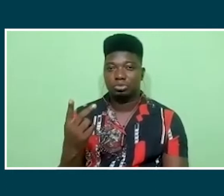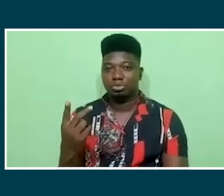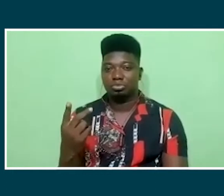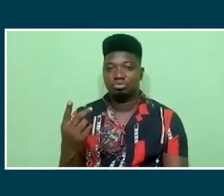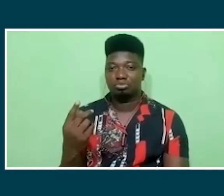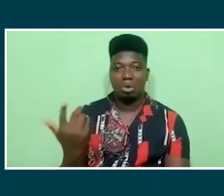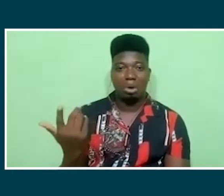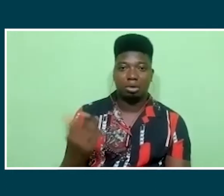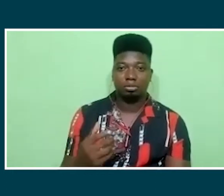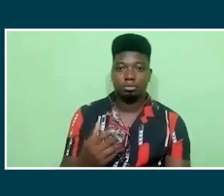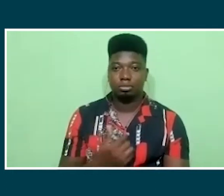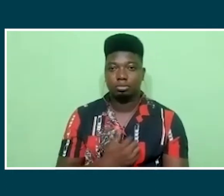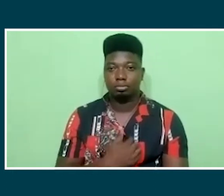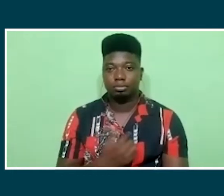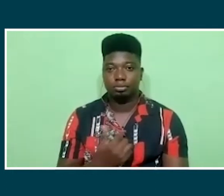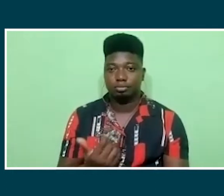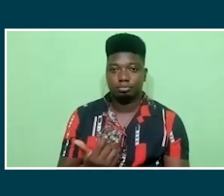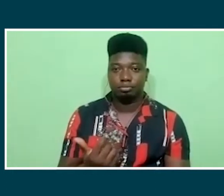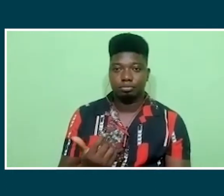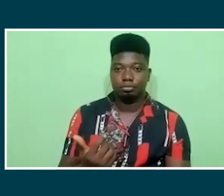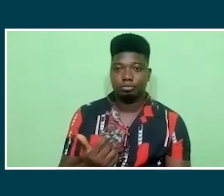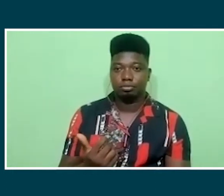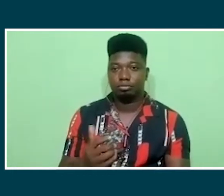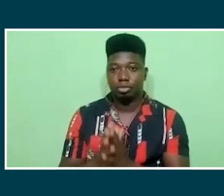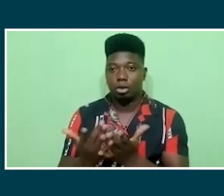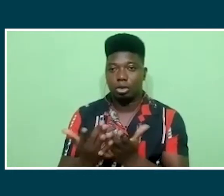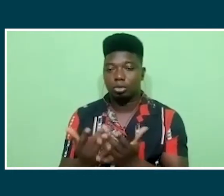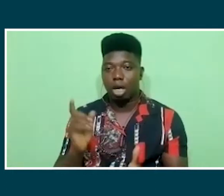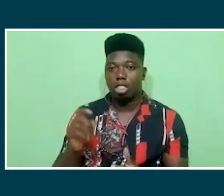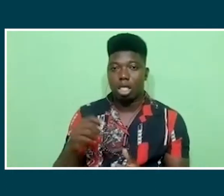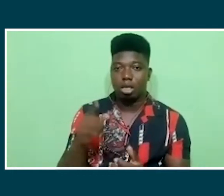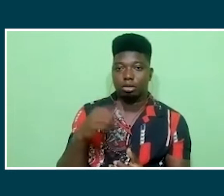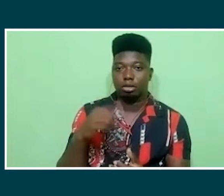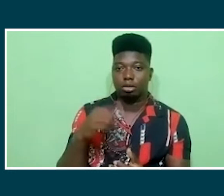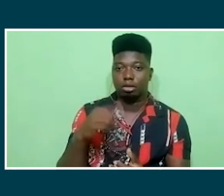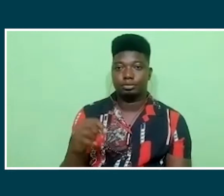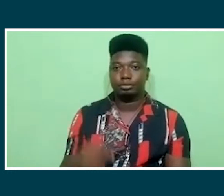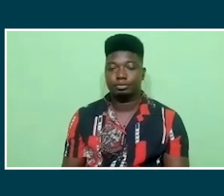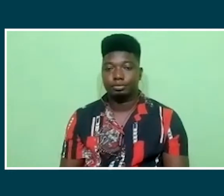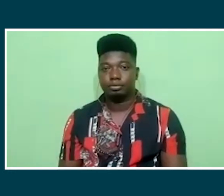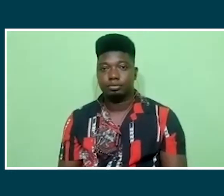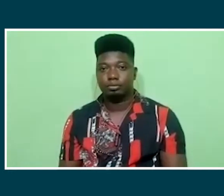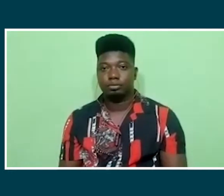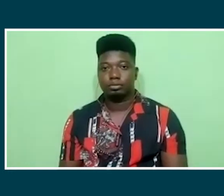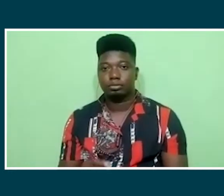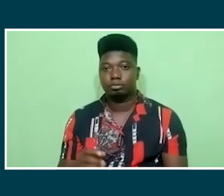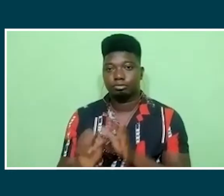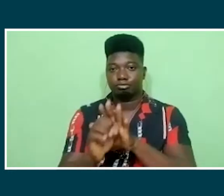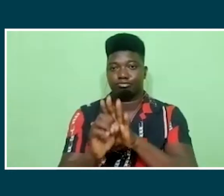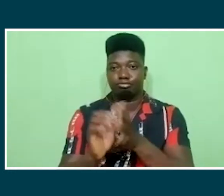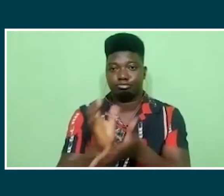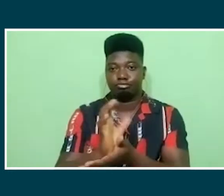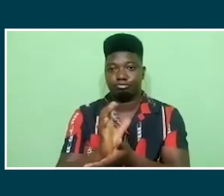asked, comic books and other nerd circles, e.g. video games, are seen as particularly adept at